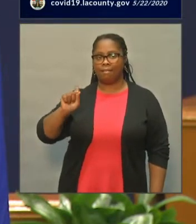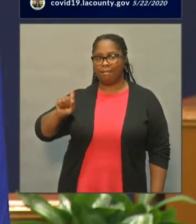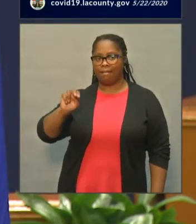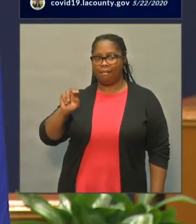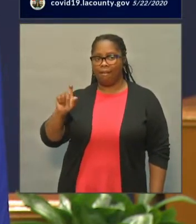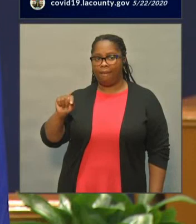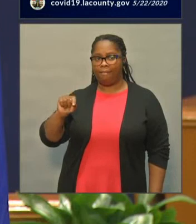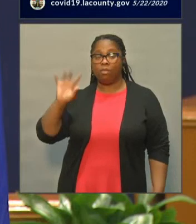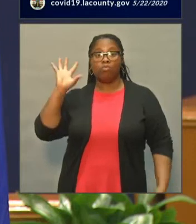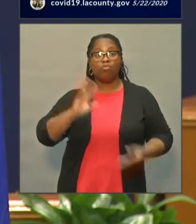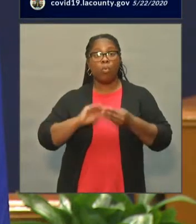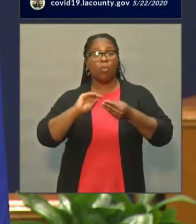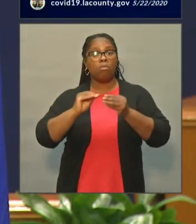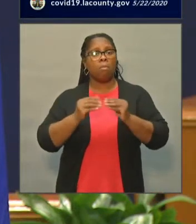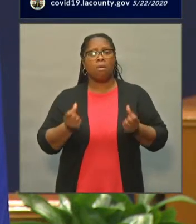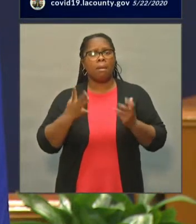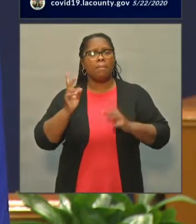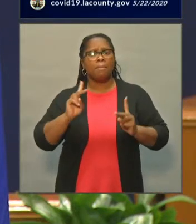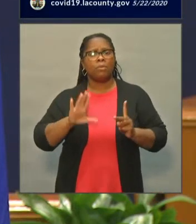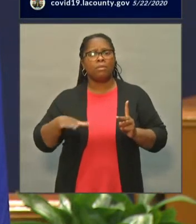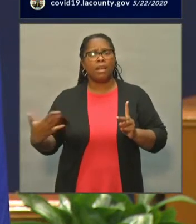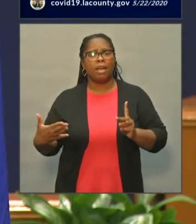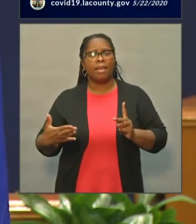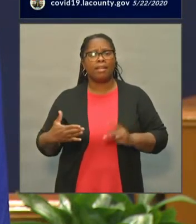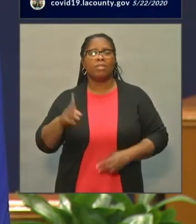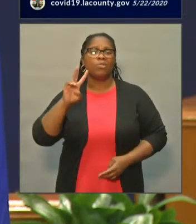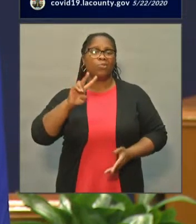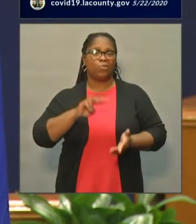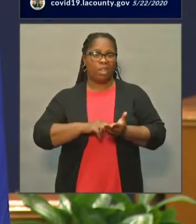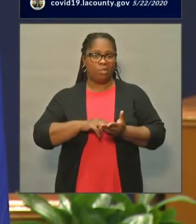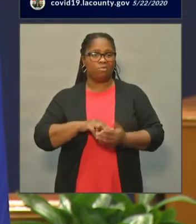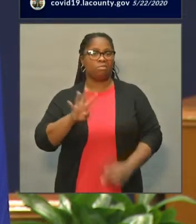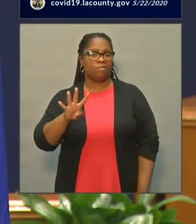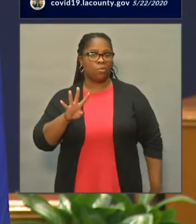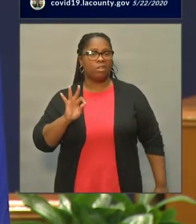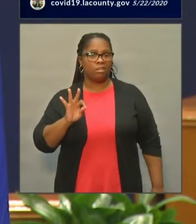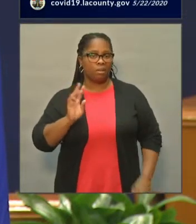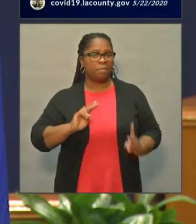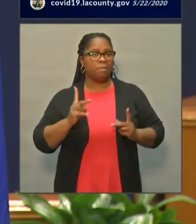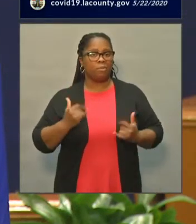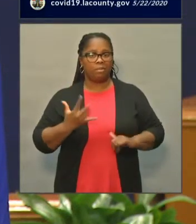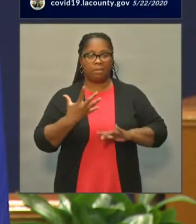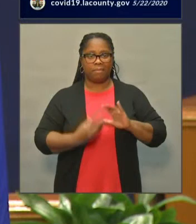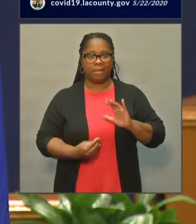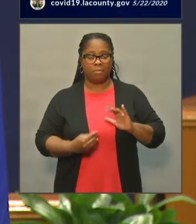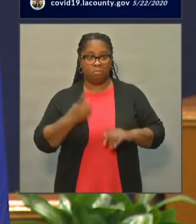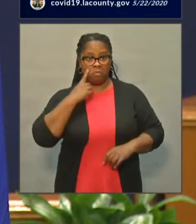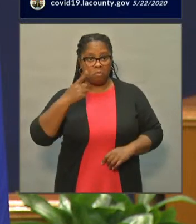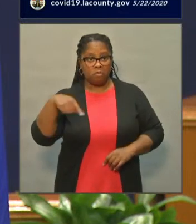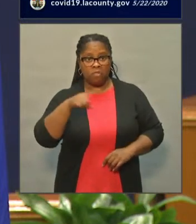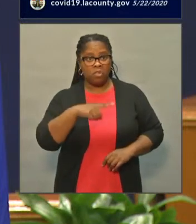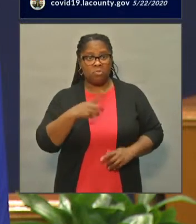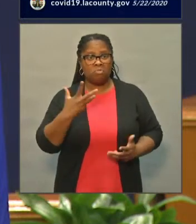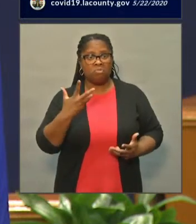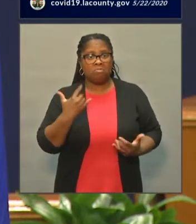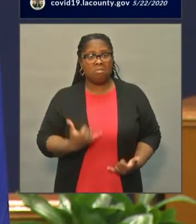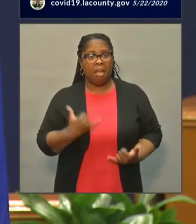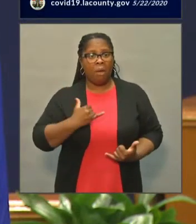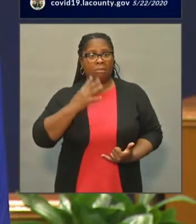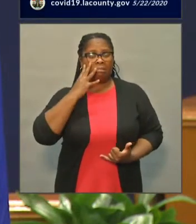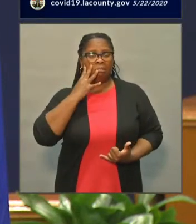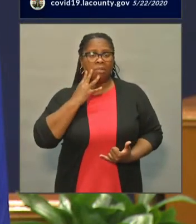to 2,049. And for all of you who are experiencing the profound sadness of losing someone you